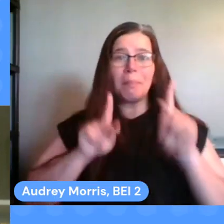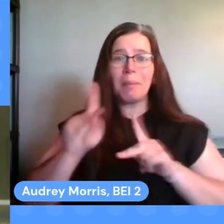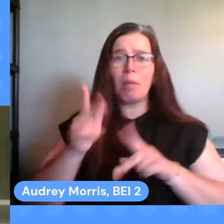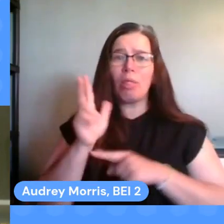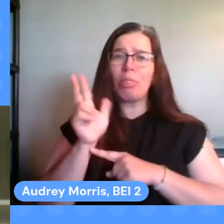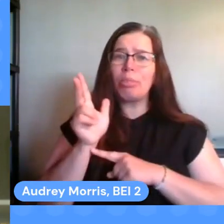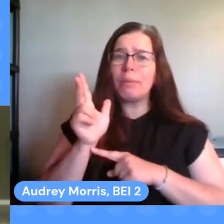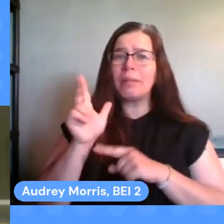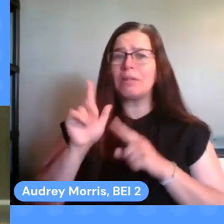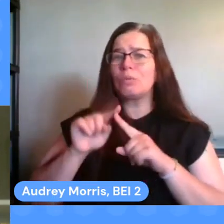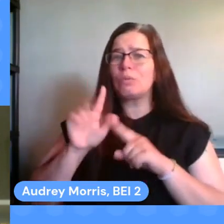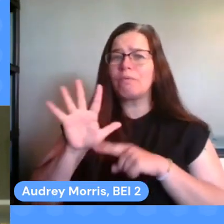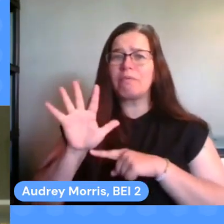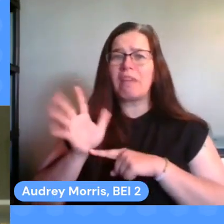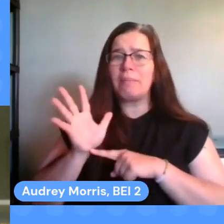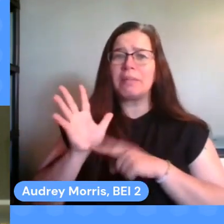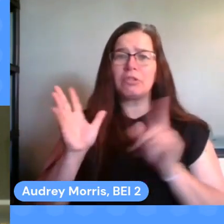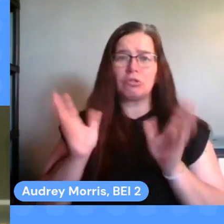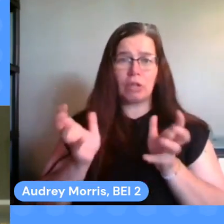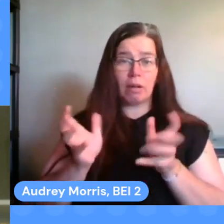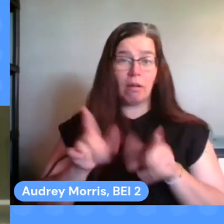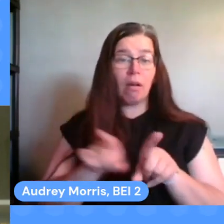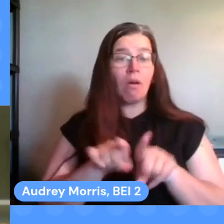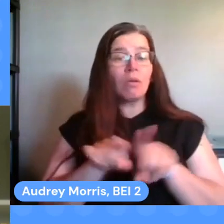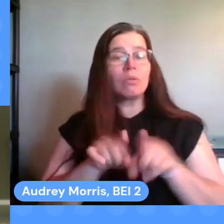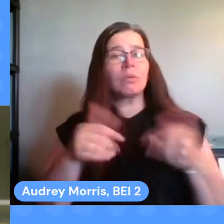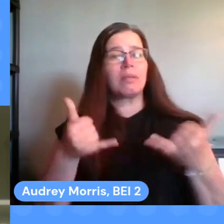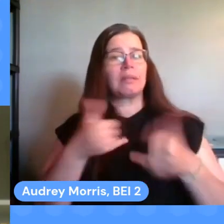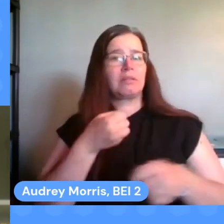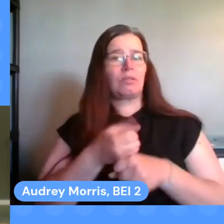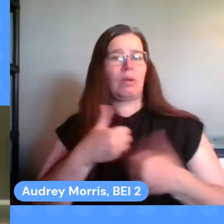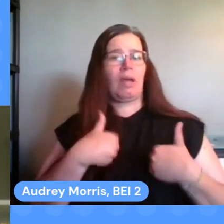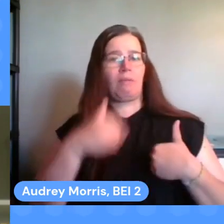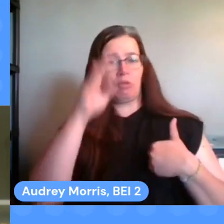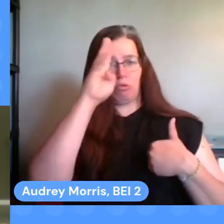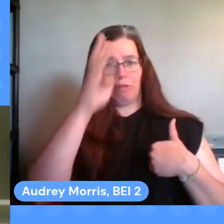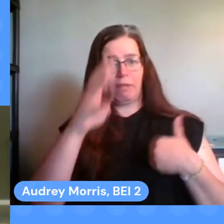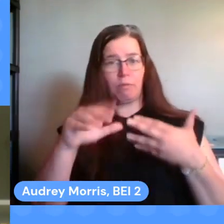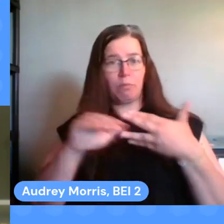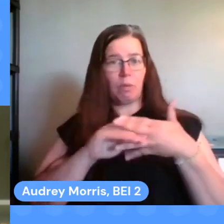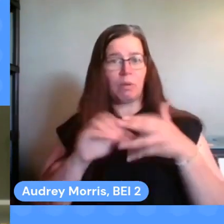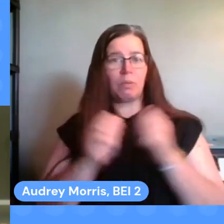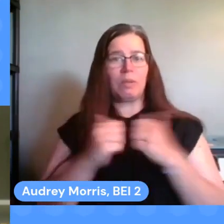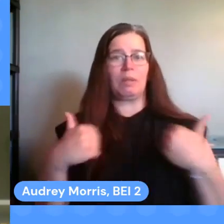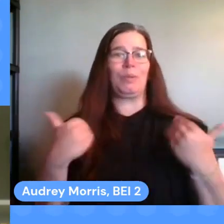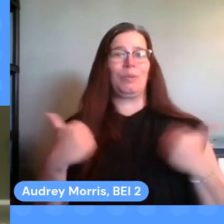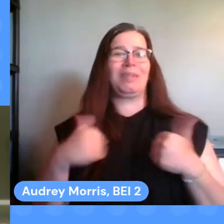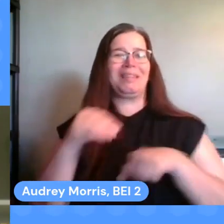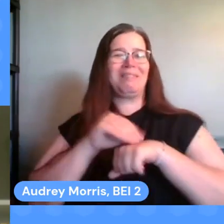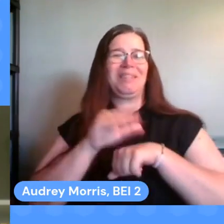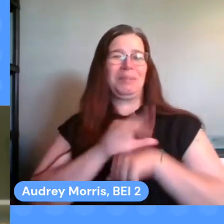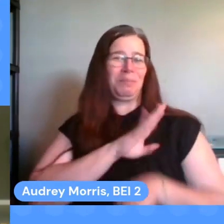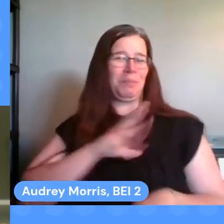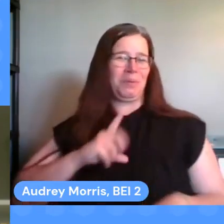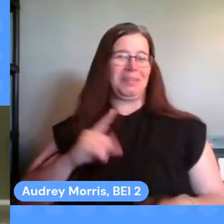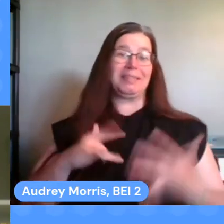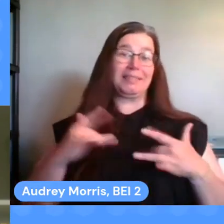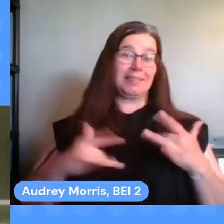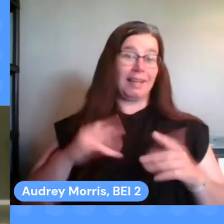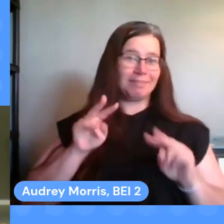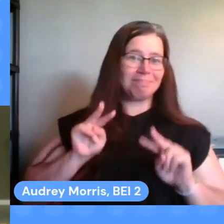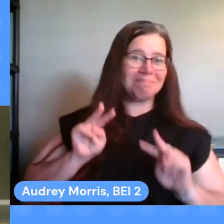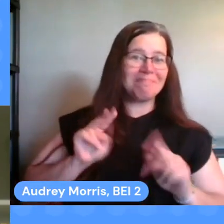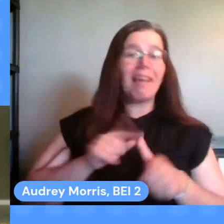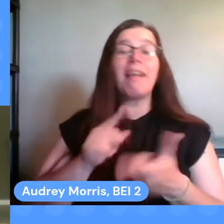Excellent. And new this year are creative breaks with our Youth Advisory Board. So excited about that. And we'll also have a